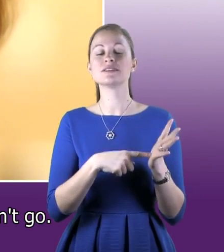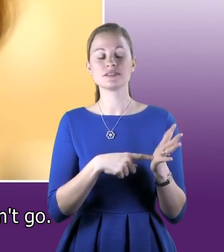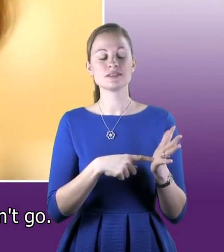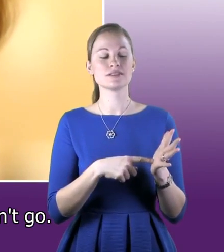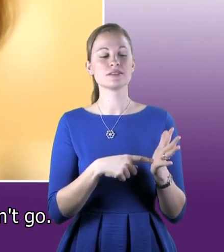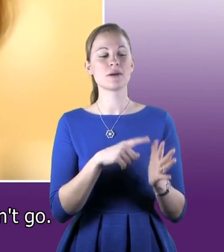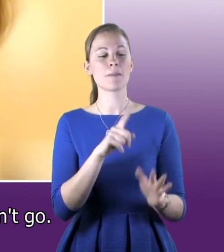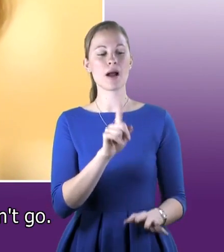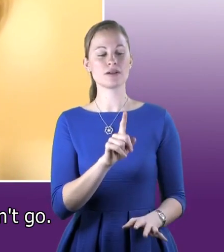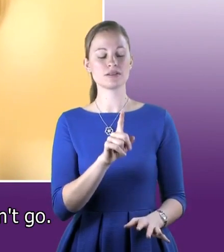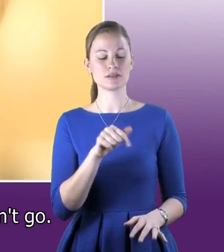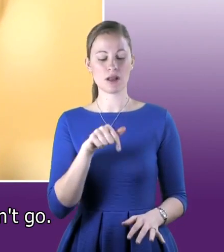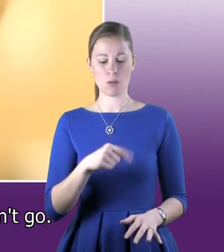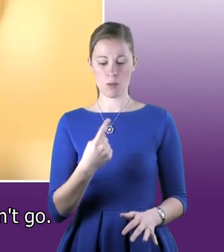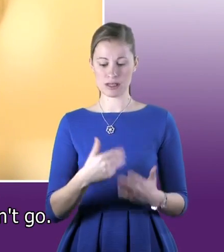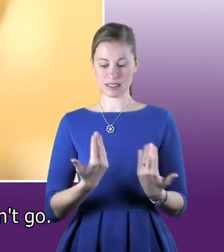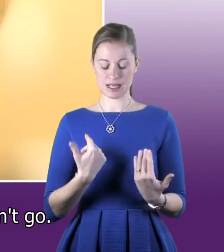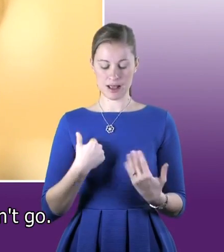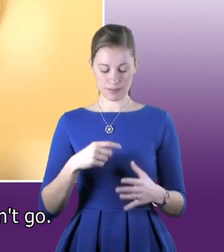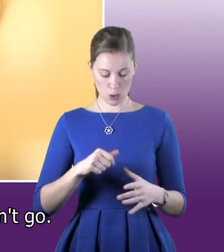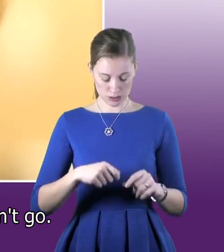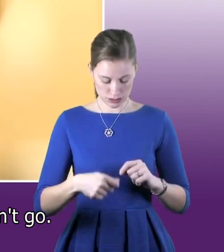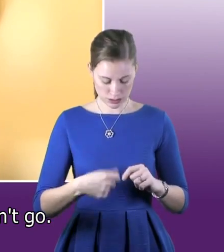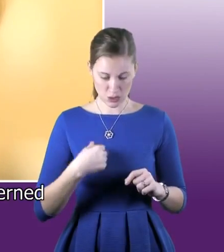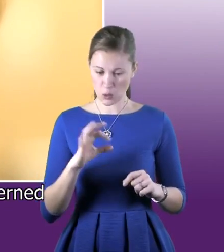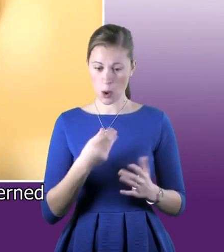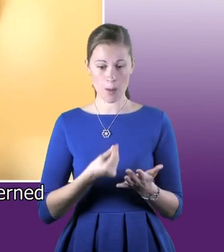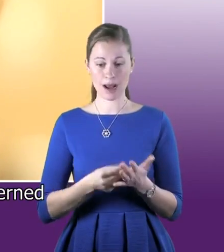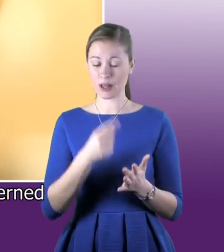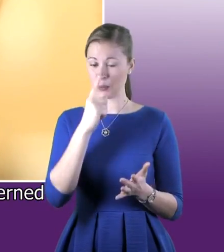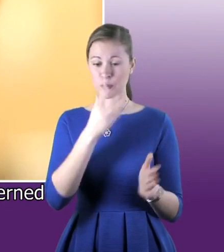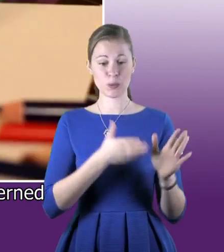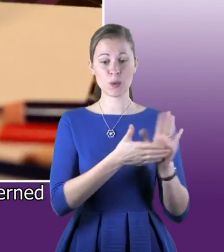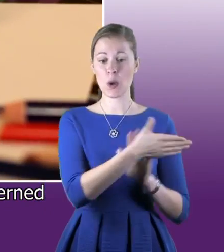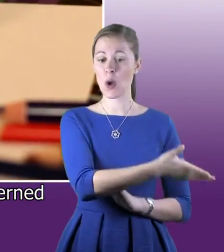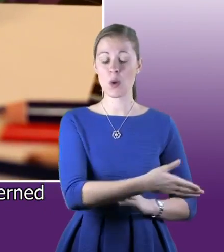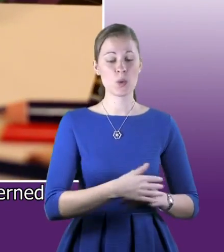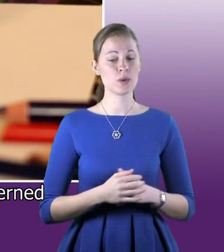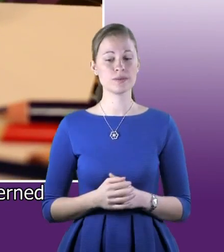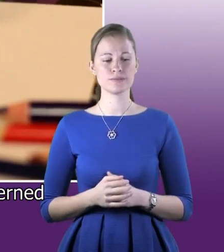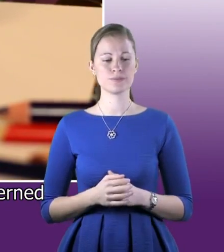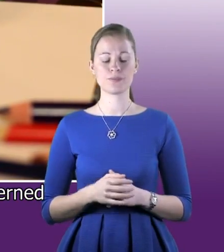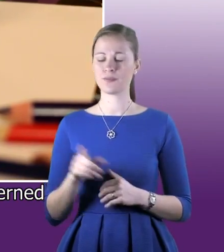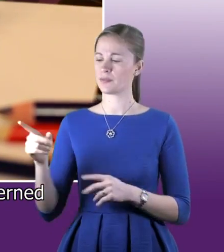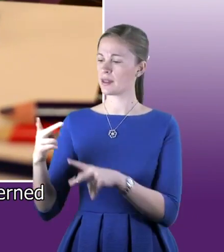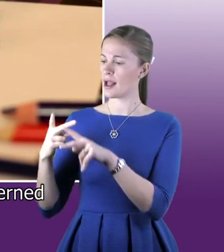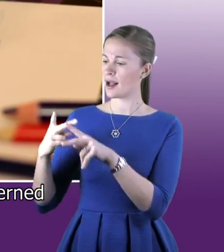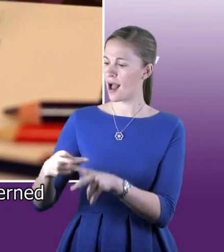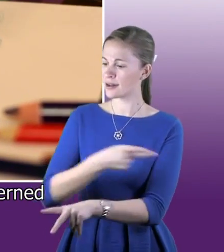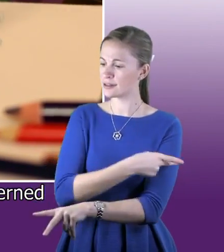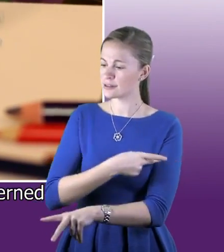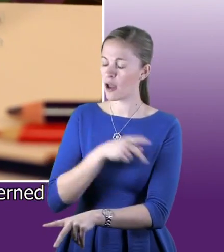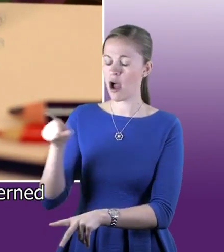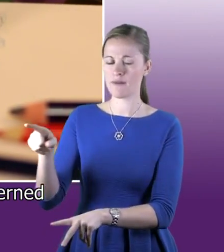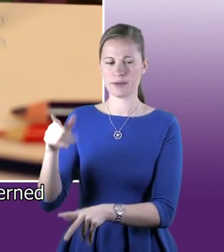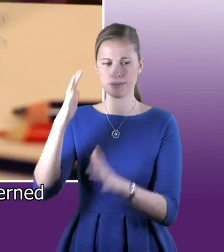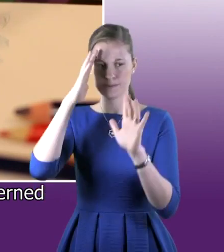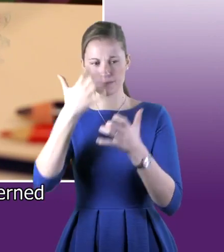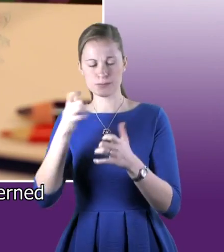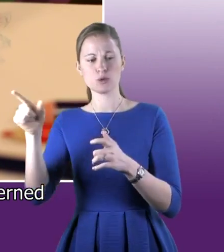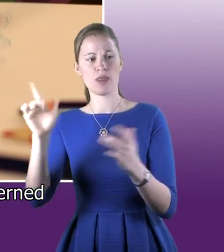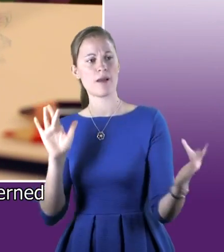when I had no money in my purse, I couldn't go. The care home managers and staff were concerned and contacted the social